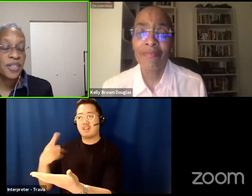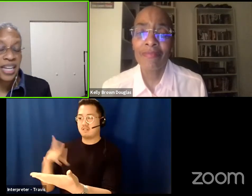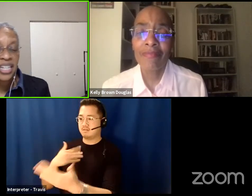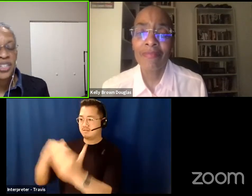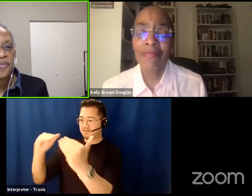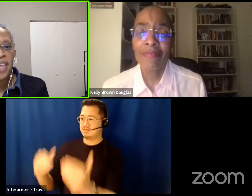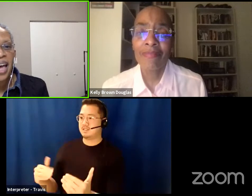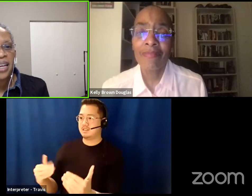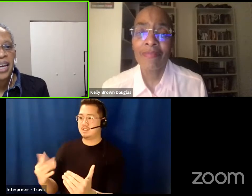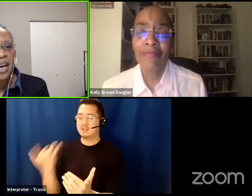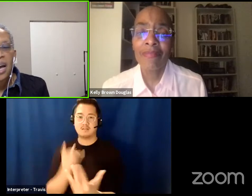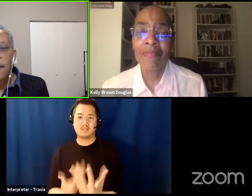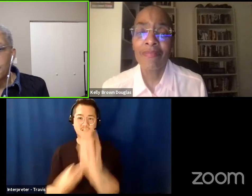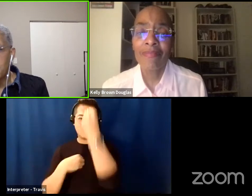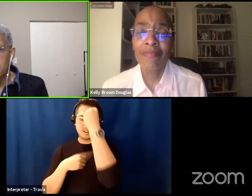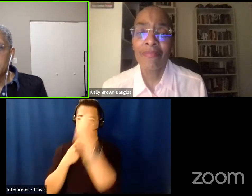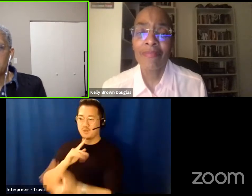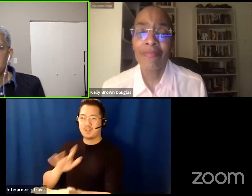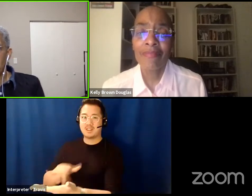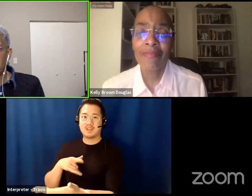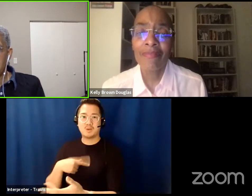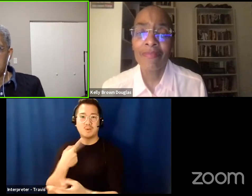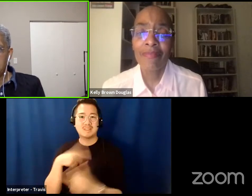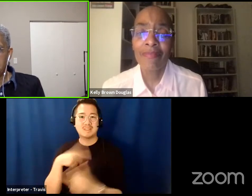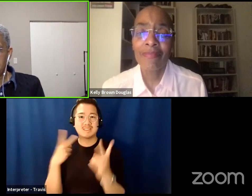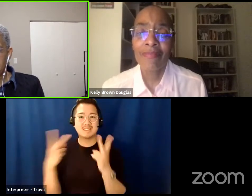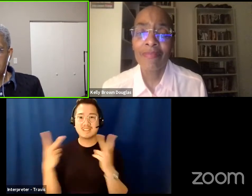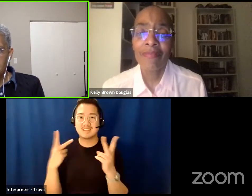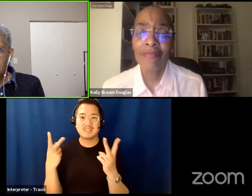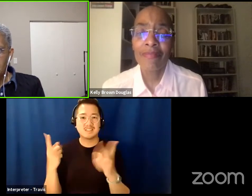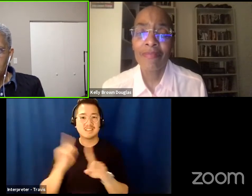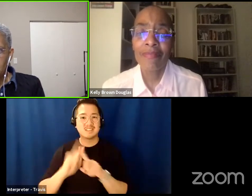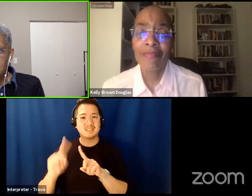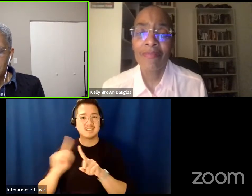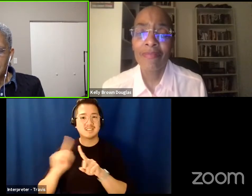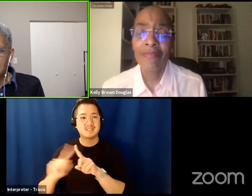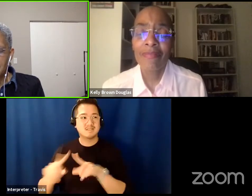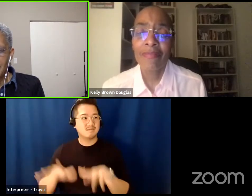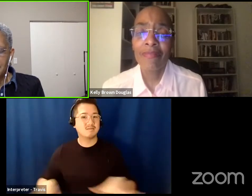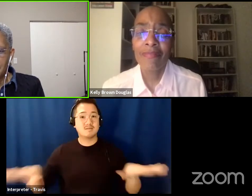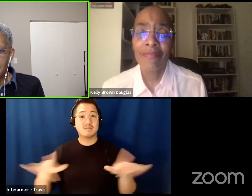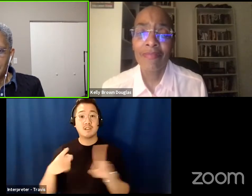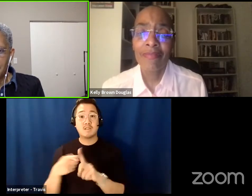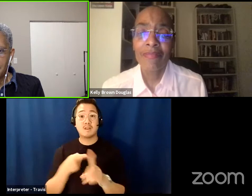cultural manifestations of that. From a Buddhist perspective, we would say